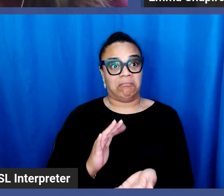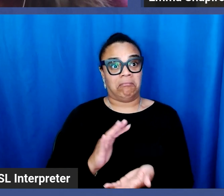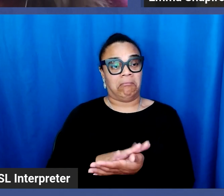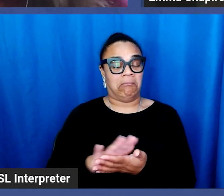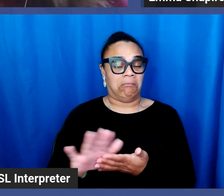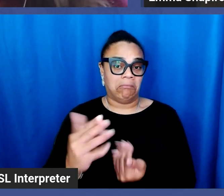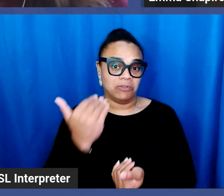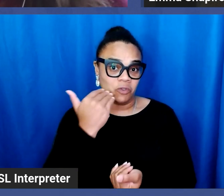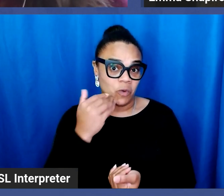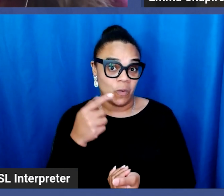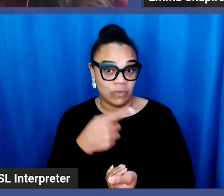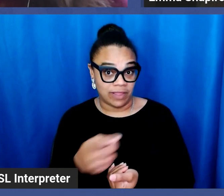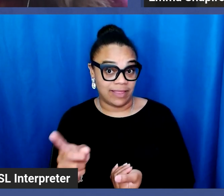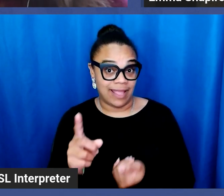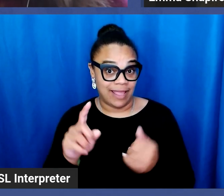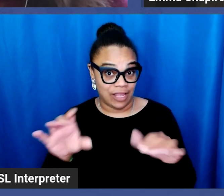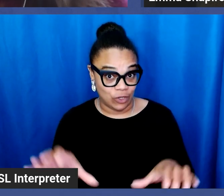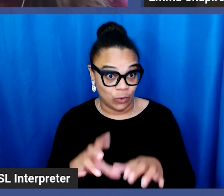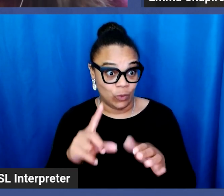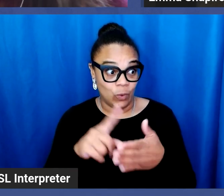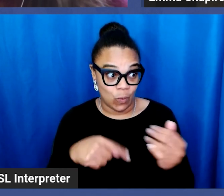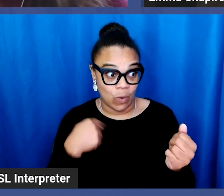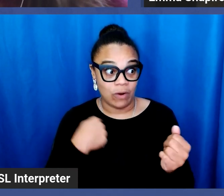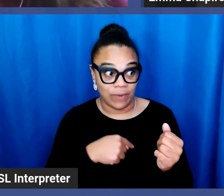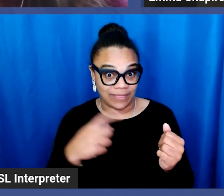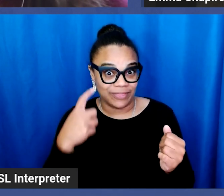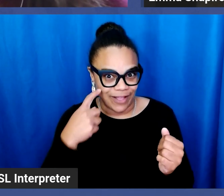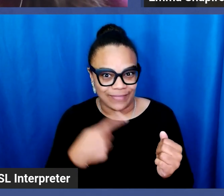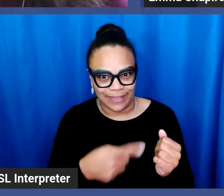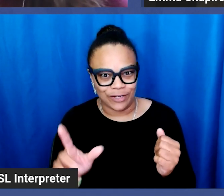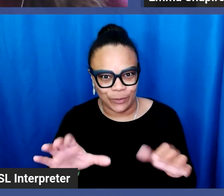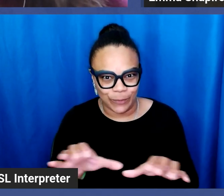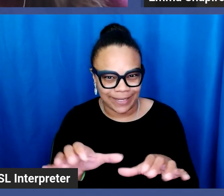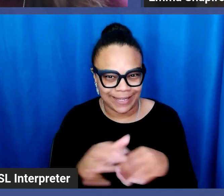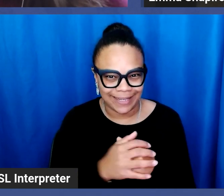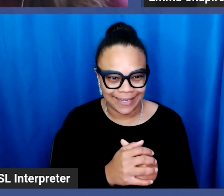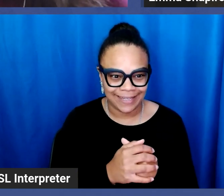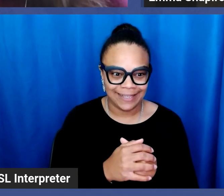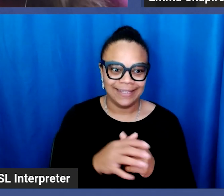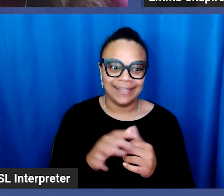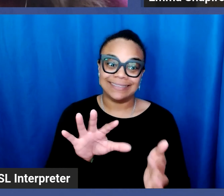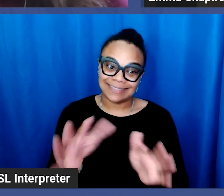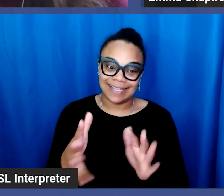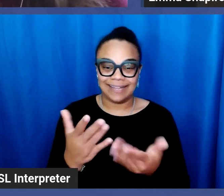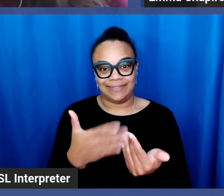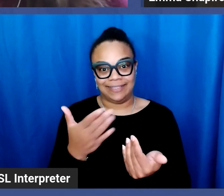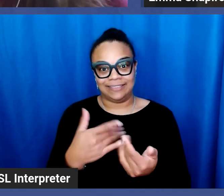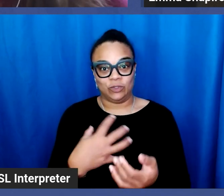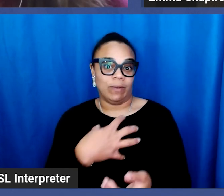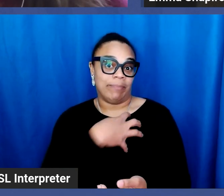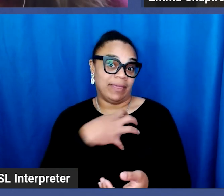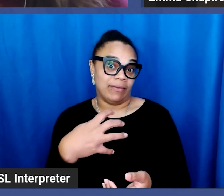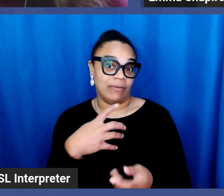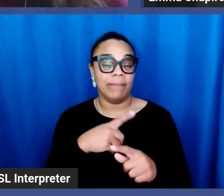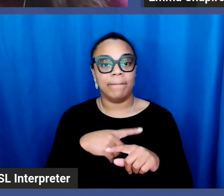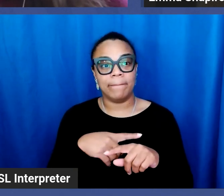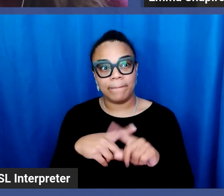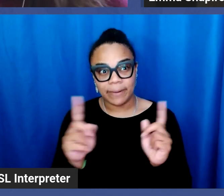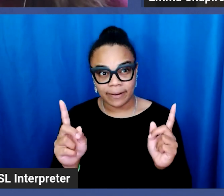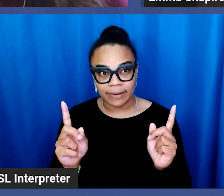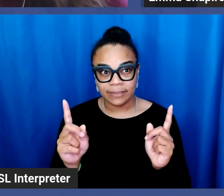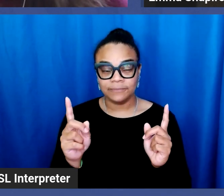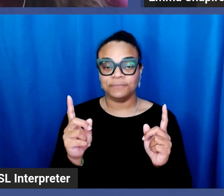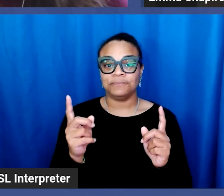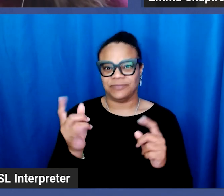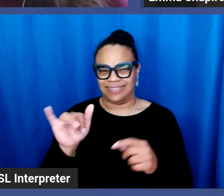actually doing what we thought they were doing, and it is somewhat easy to appeal. But then, you know, I think,